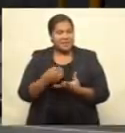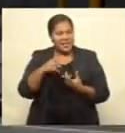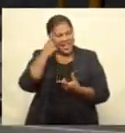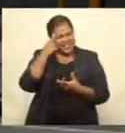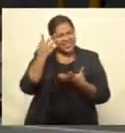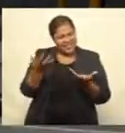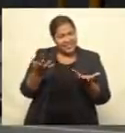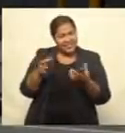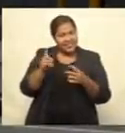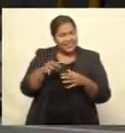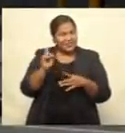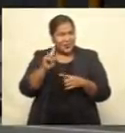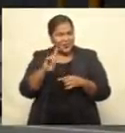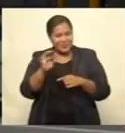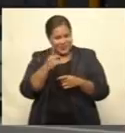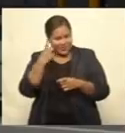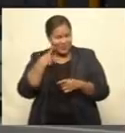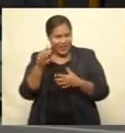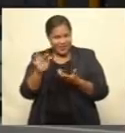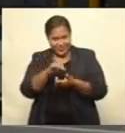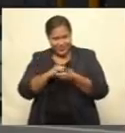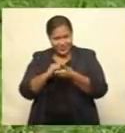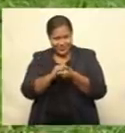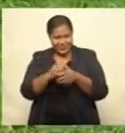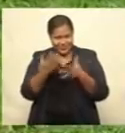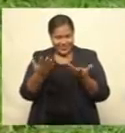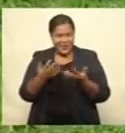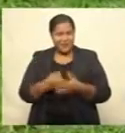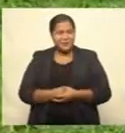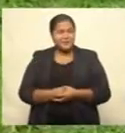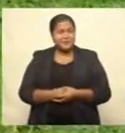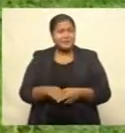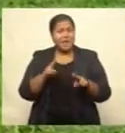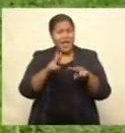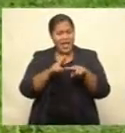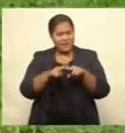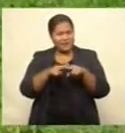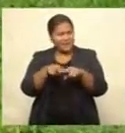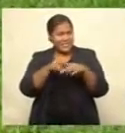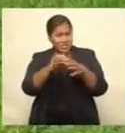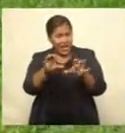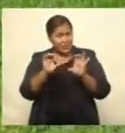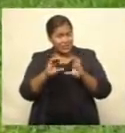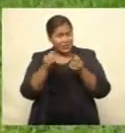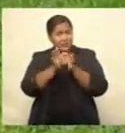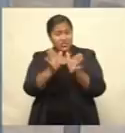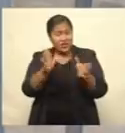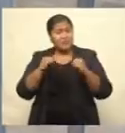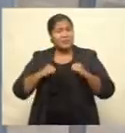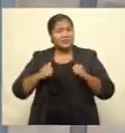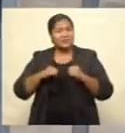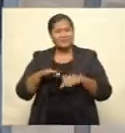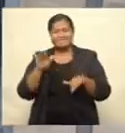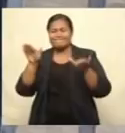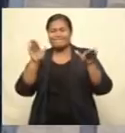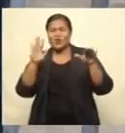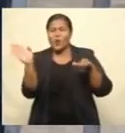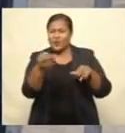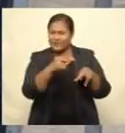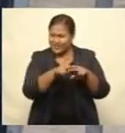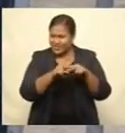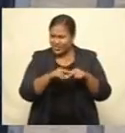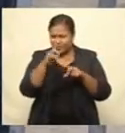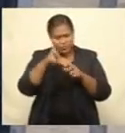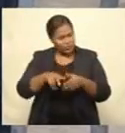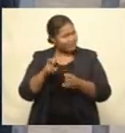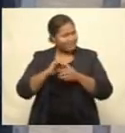Giren is providing some free services from his clinic at the moment. The Fiji Council of General Practitioners is calling on Fijians to stand